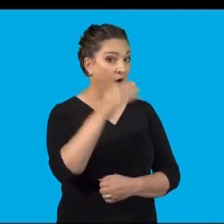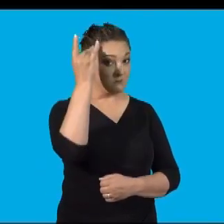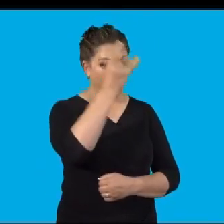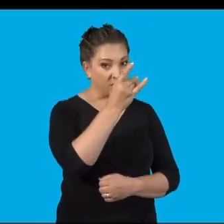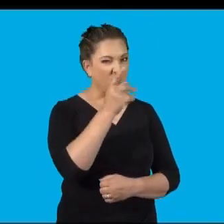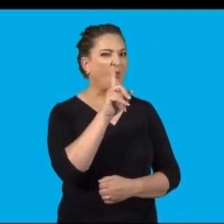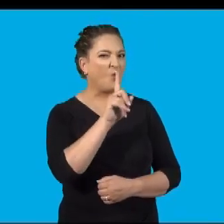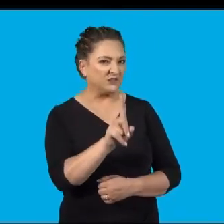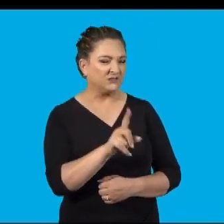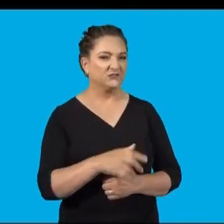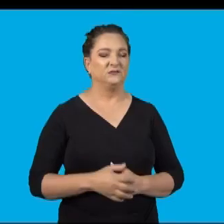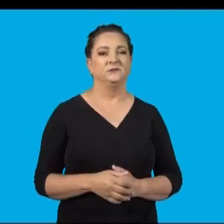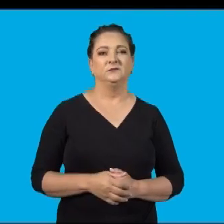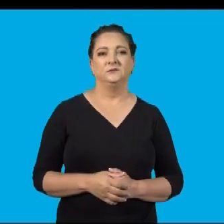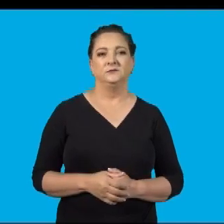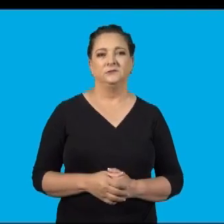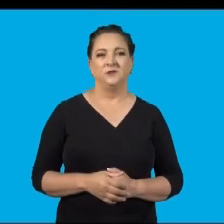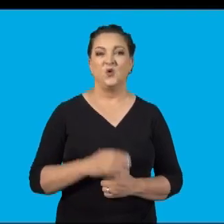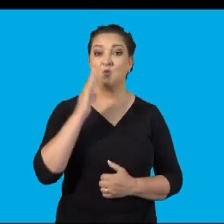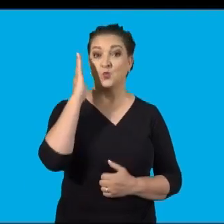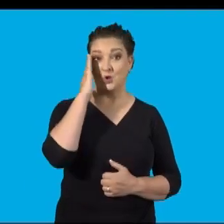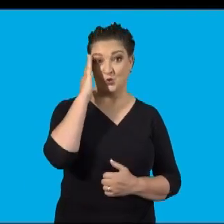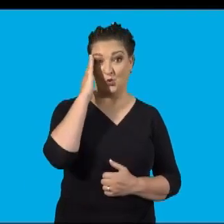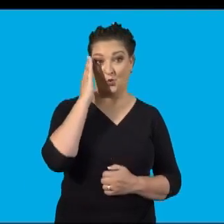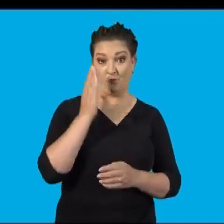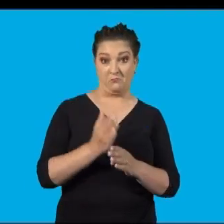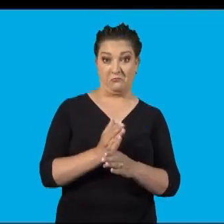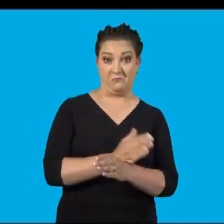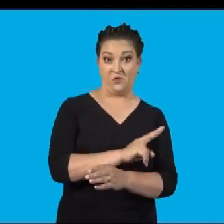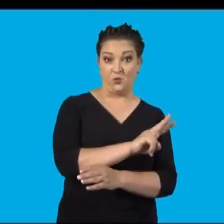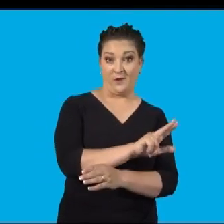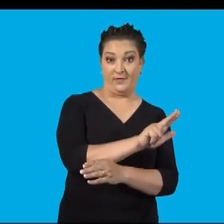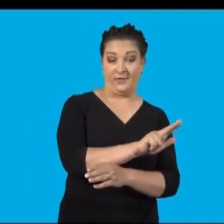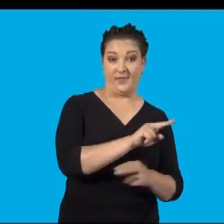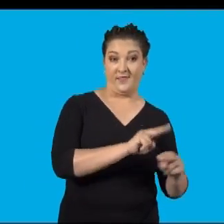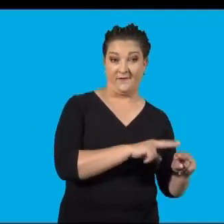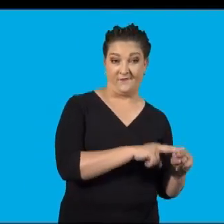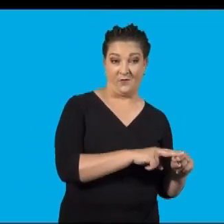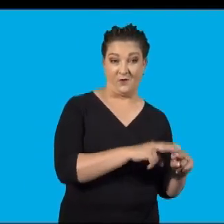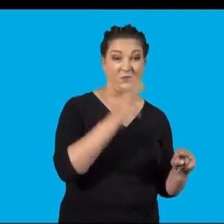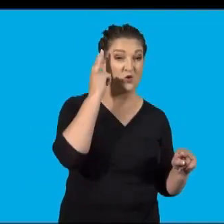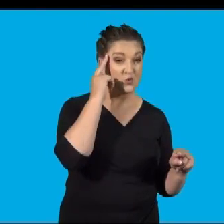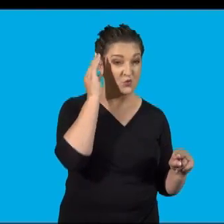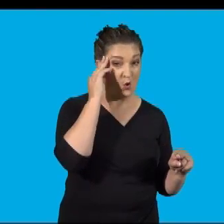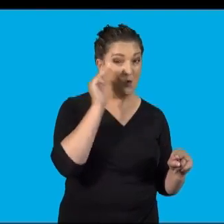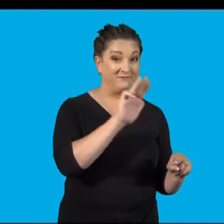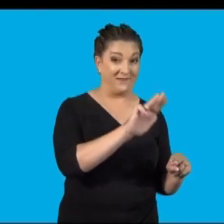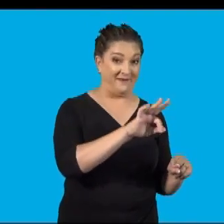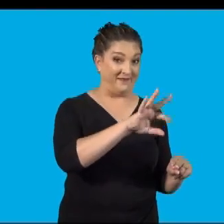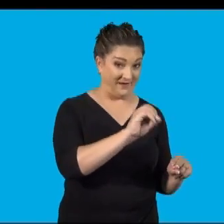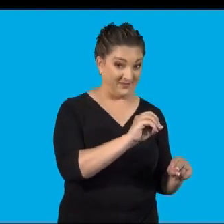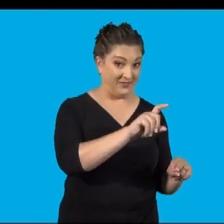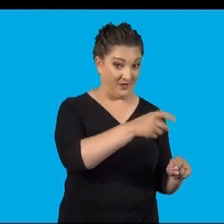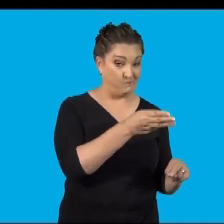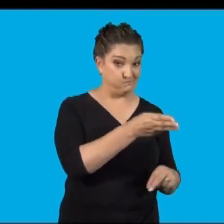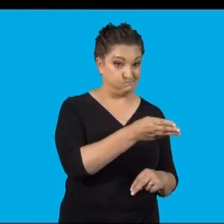1 March? We know that as of 28 February, it is 930,000. That is at the